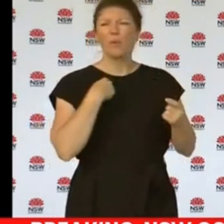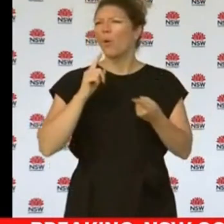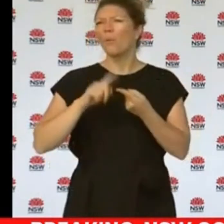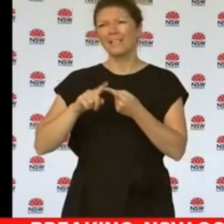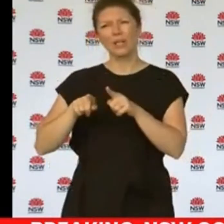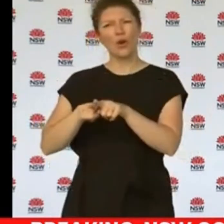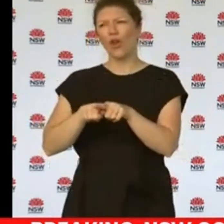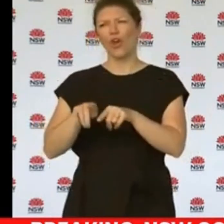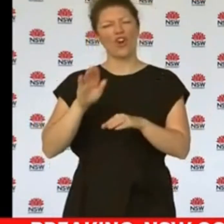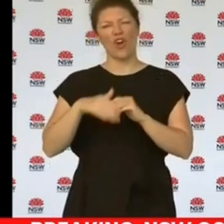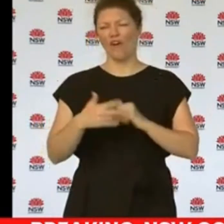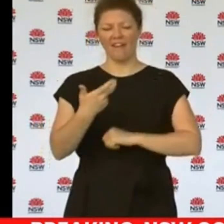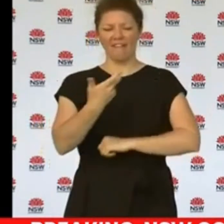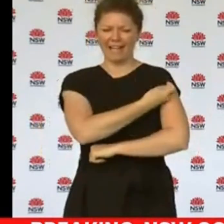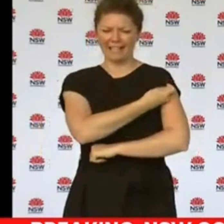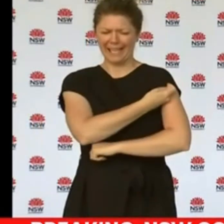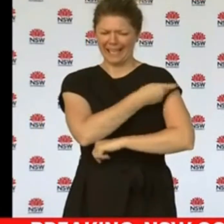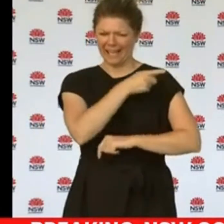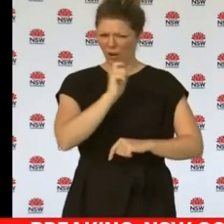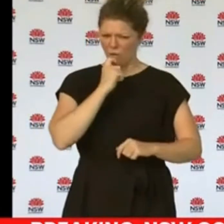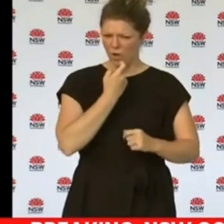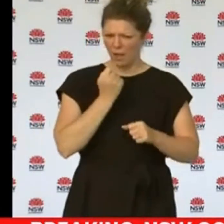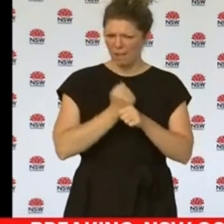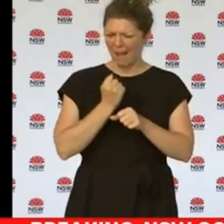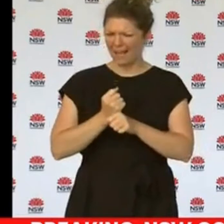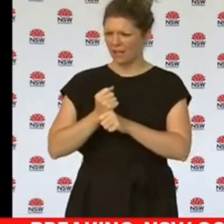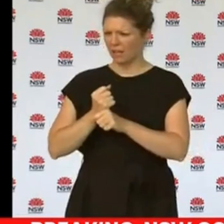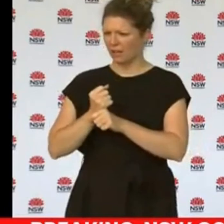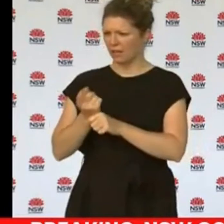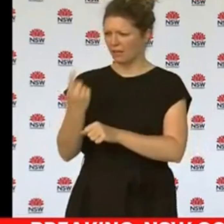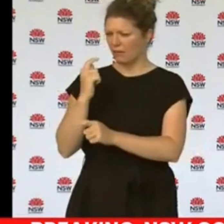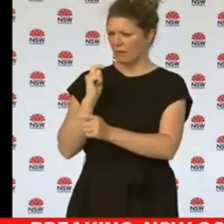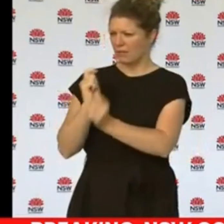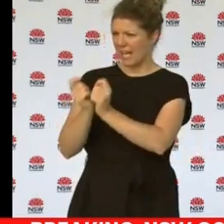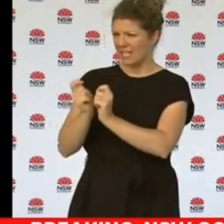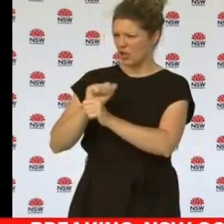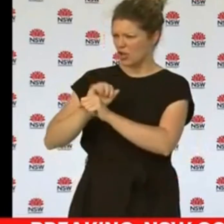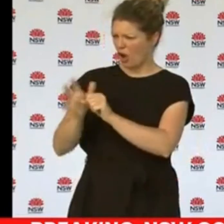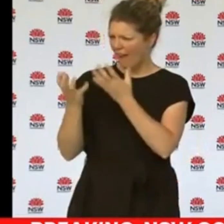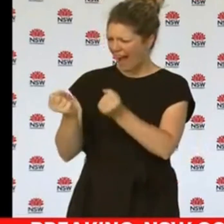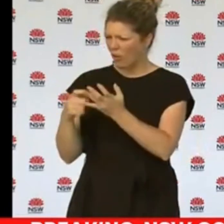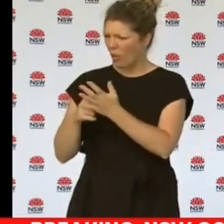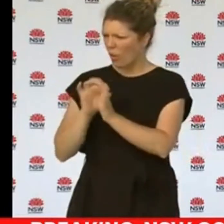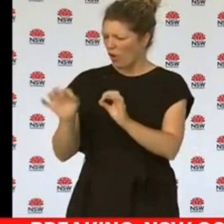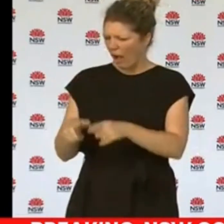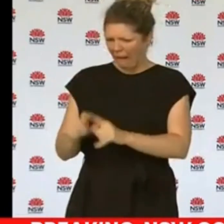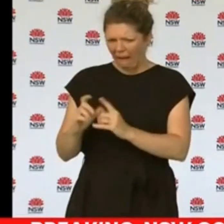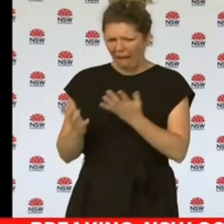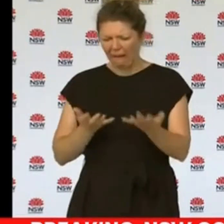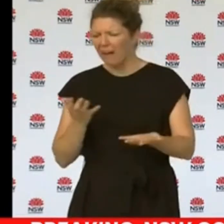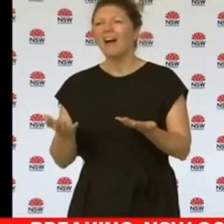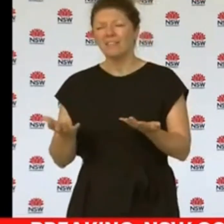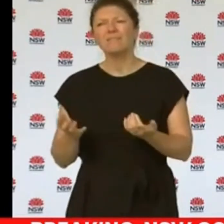how the vaccines will impact on transmission, and there's still a lot unknown. Obviously we'll have the experience